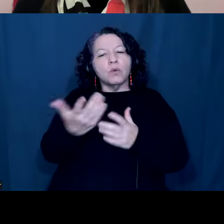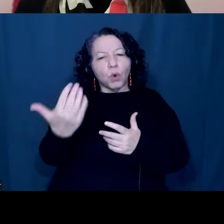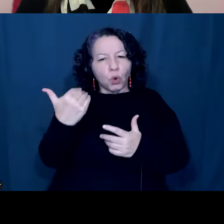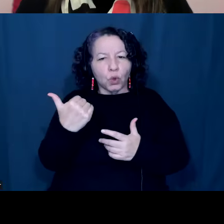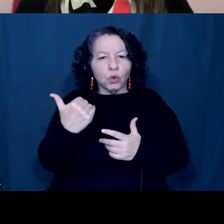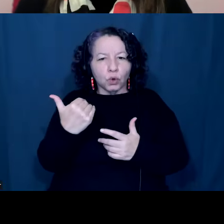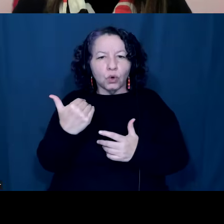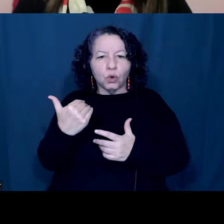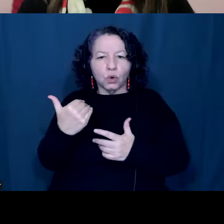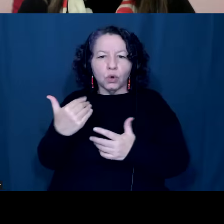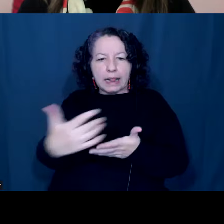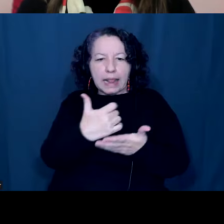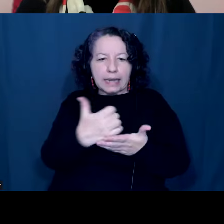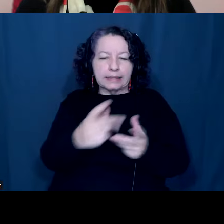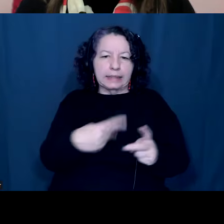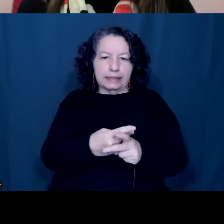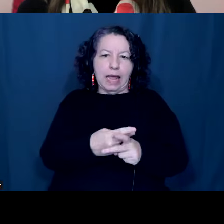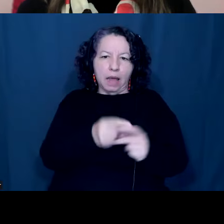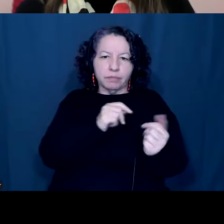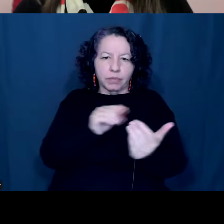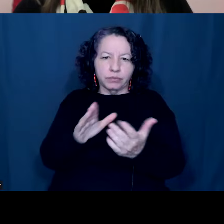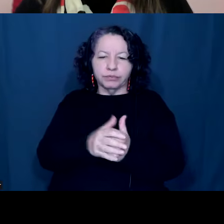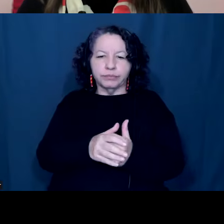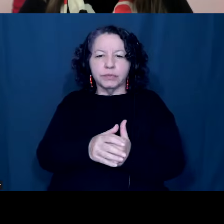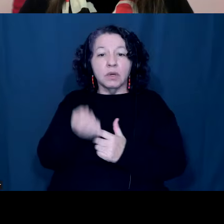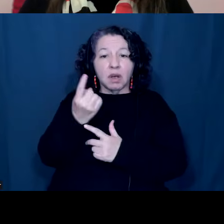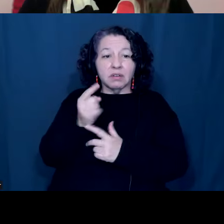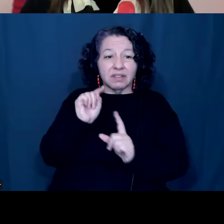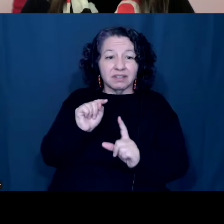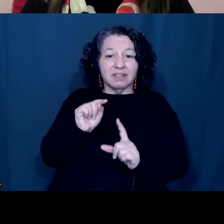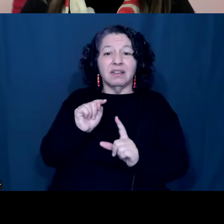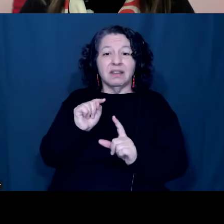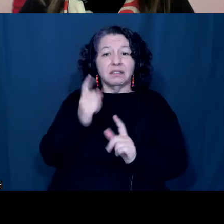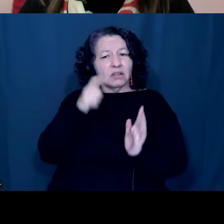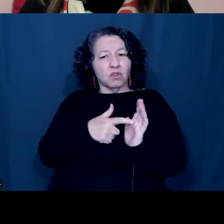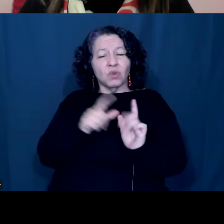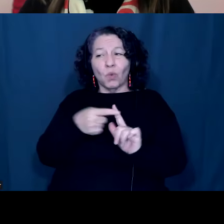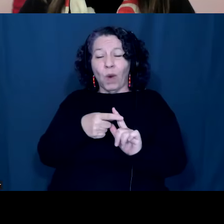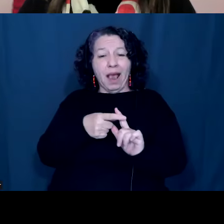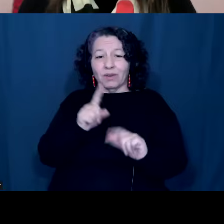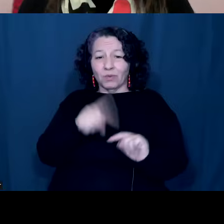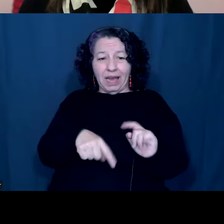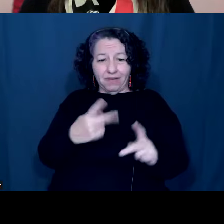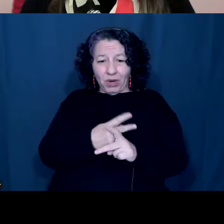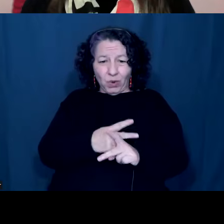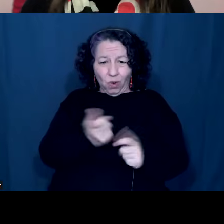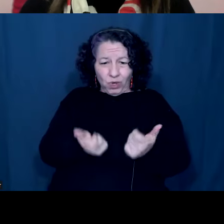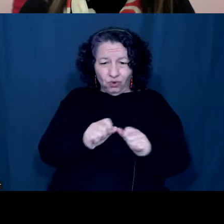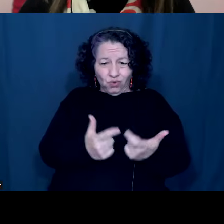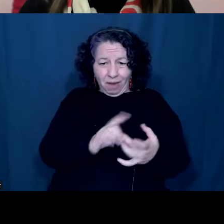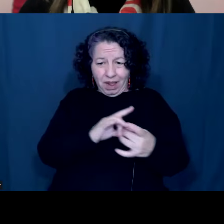The Act acknowledges that even when affiliation cannot be resolved,